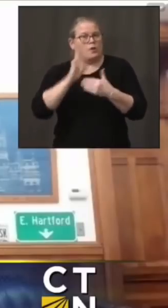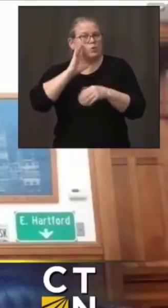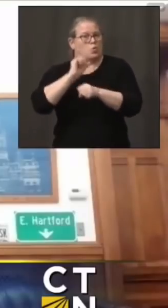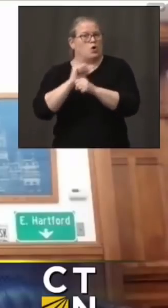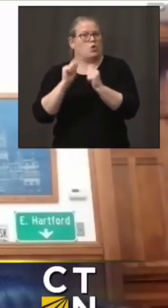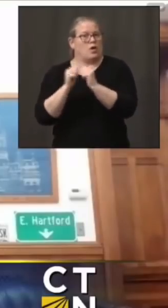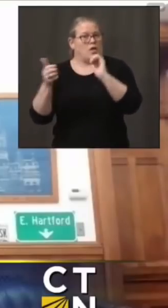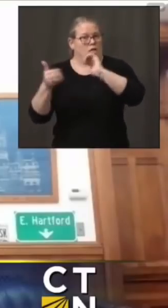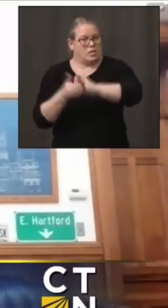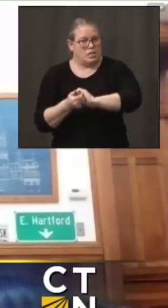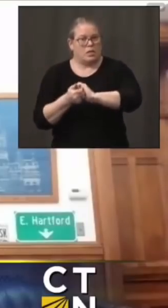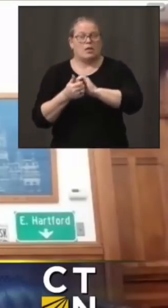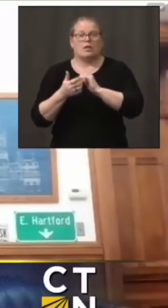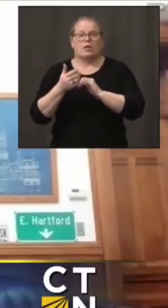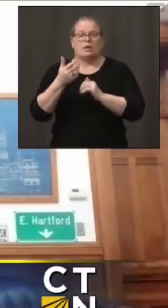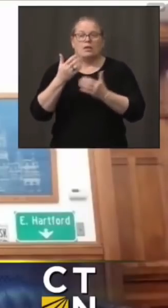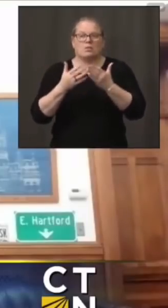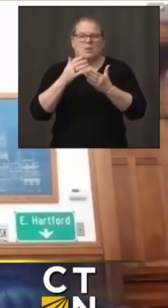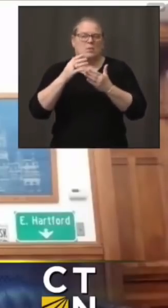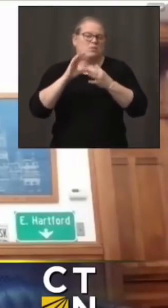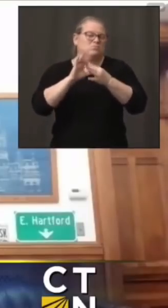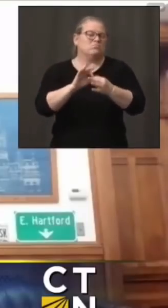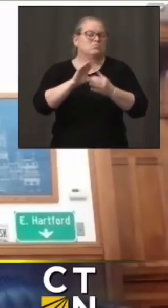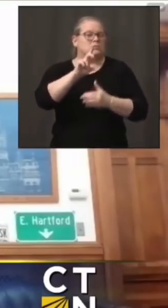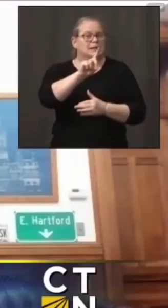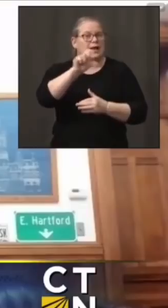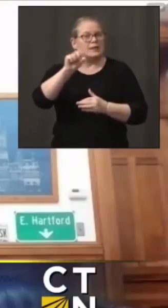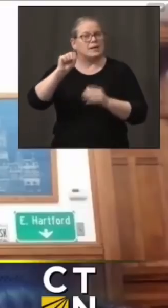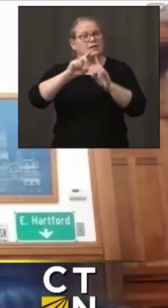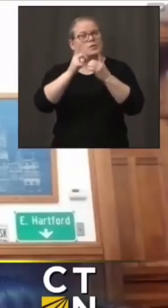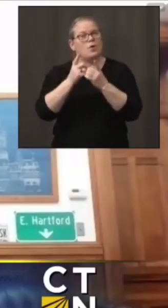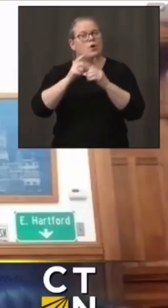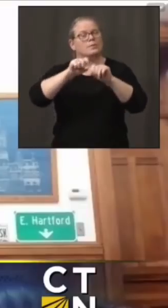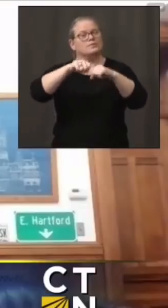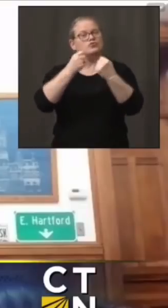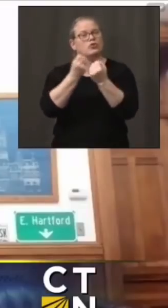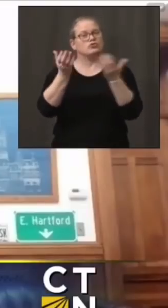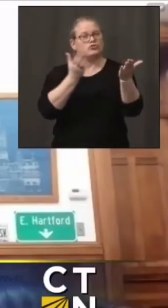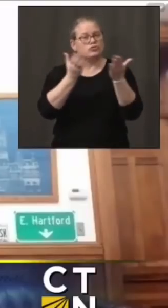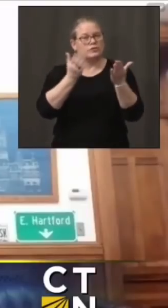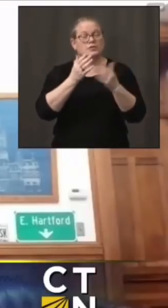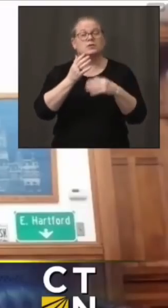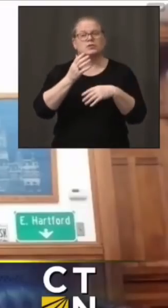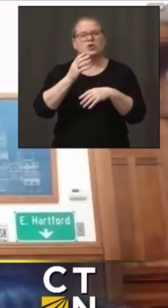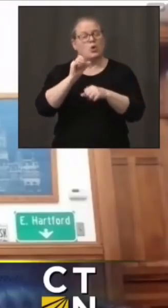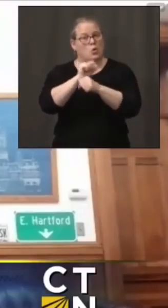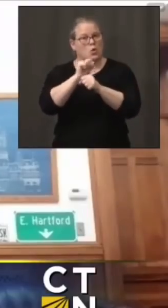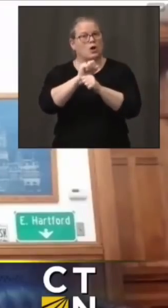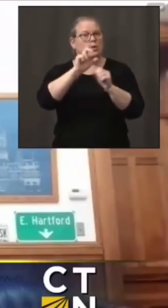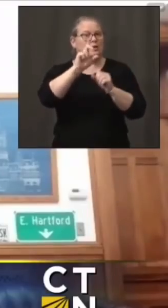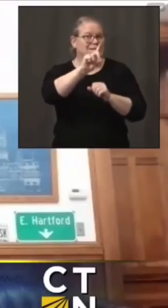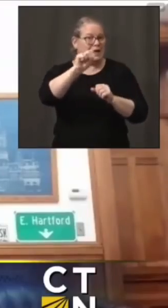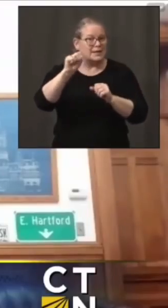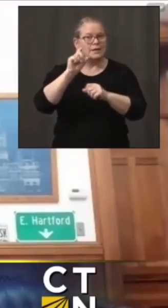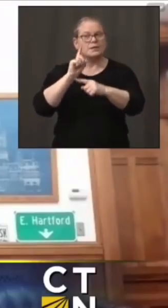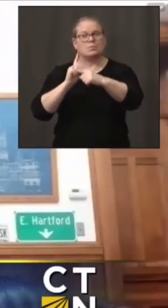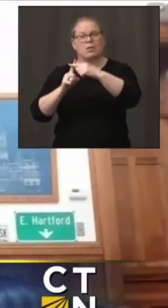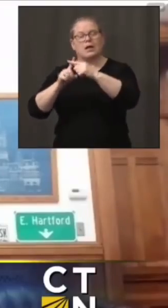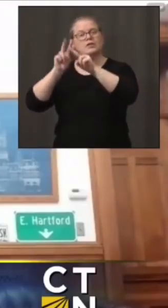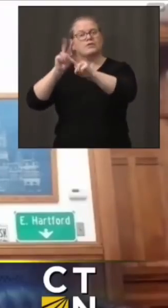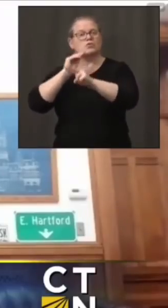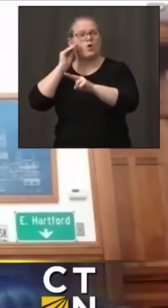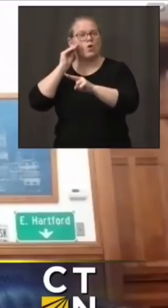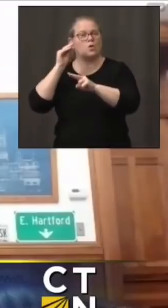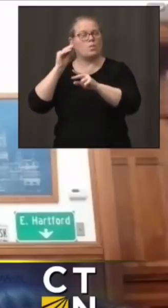under Department of Social Services. So we'll be working with Department of Social Services and the Funeral Home Directors Association directly on that